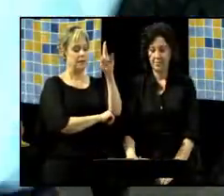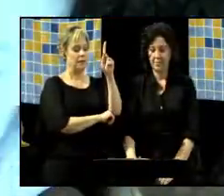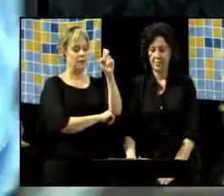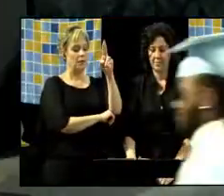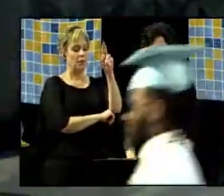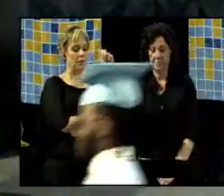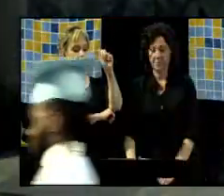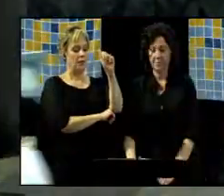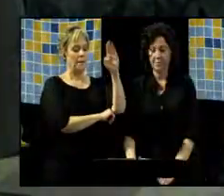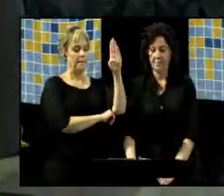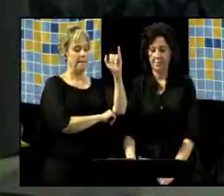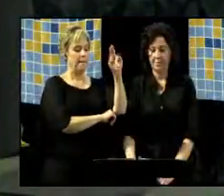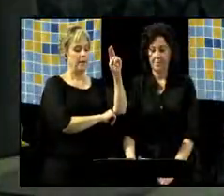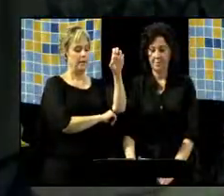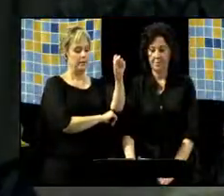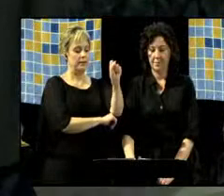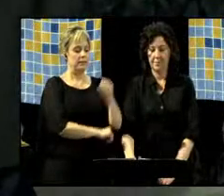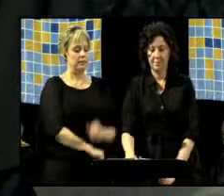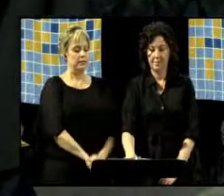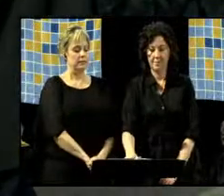Nikeria Regina Bynes,